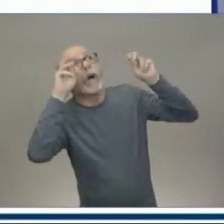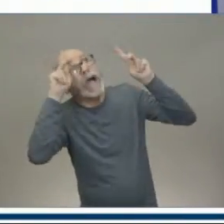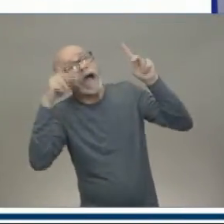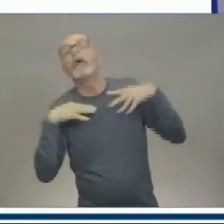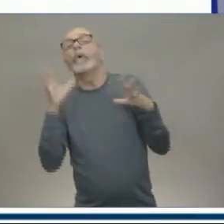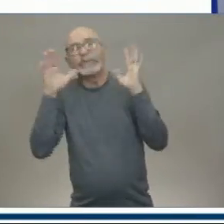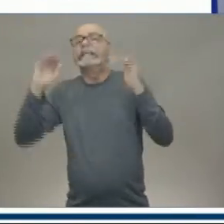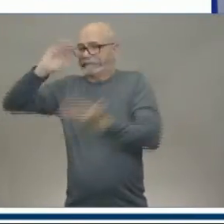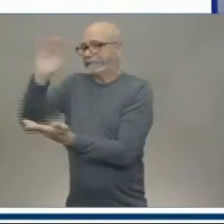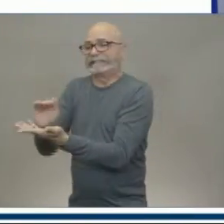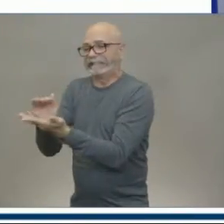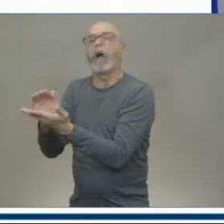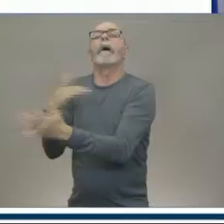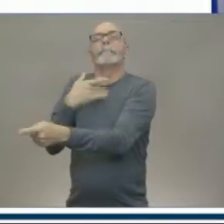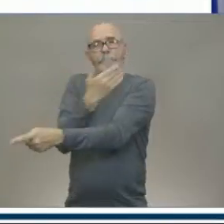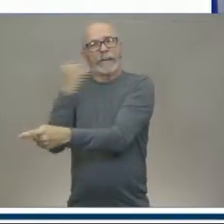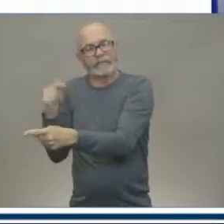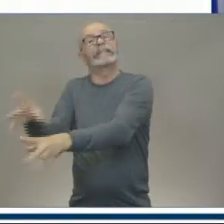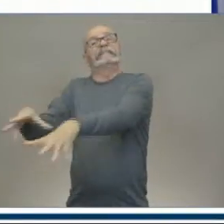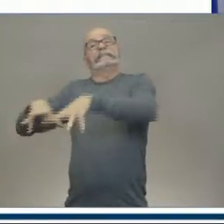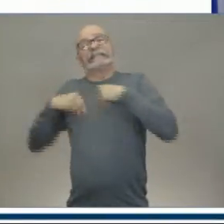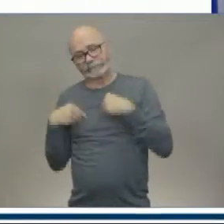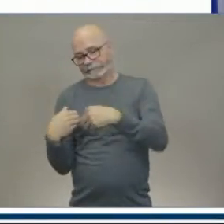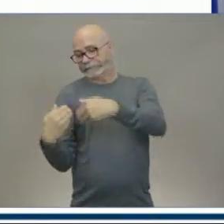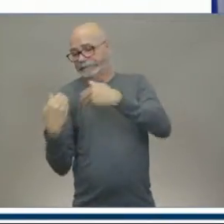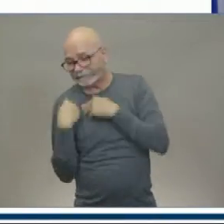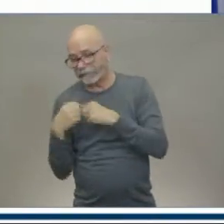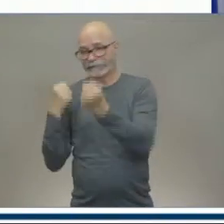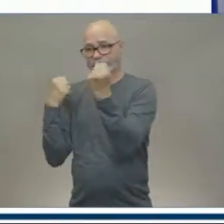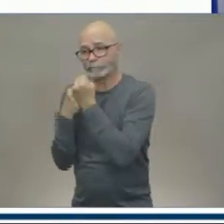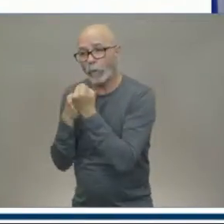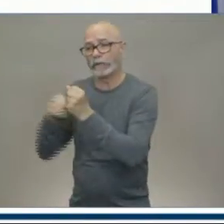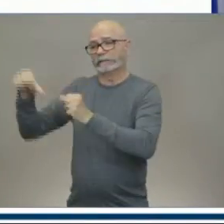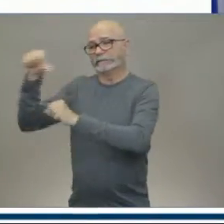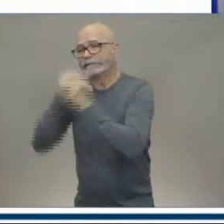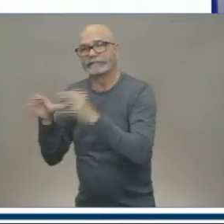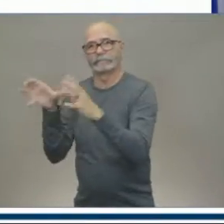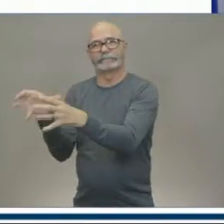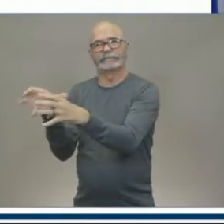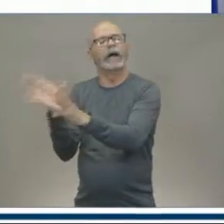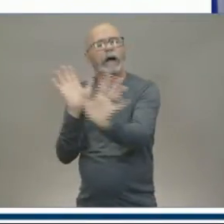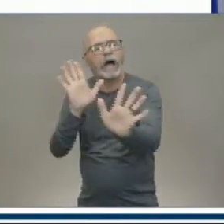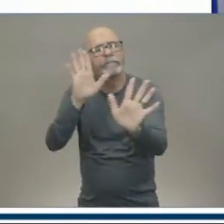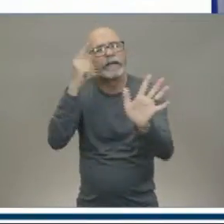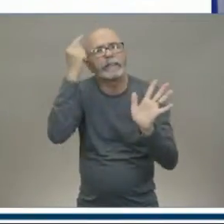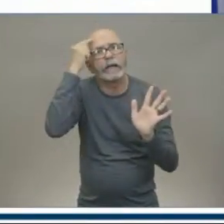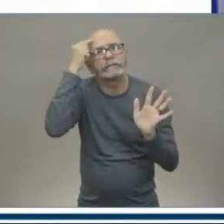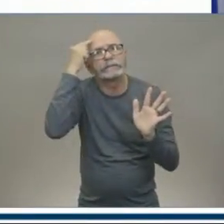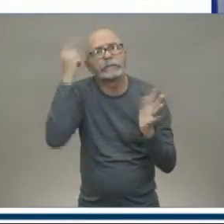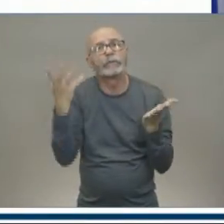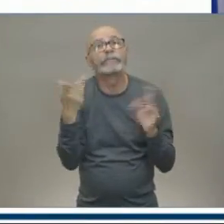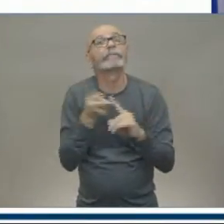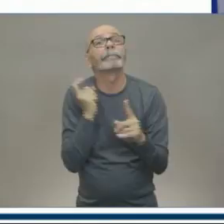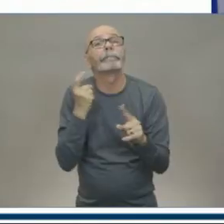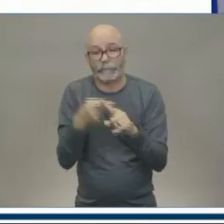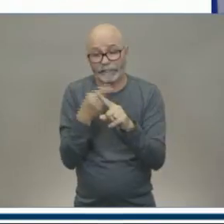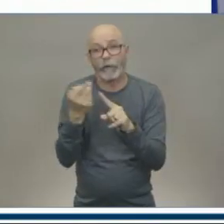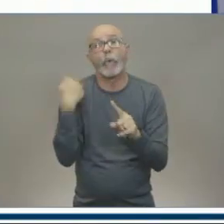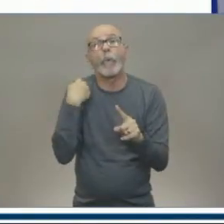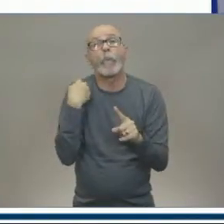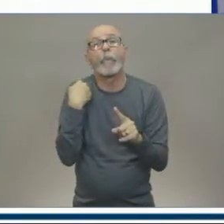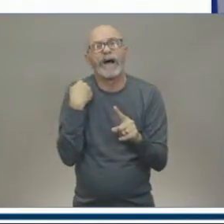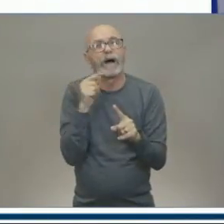these protocols. While our cases may be low, I just ask you to think about a month ago what was happening in some of our other sister